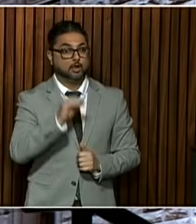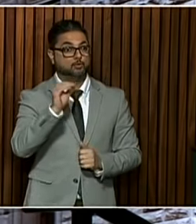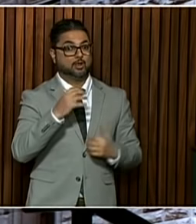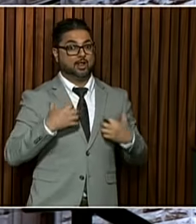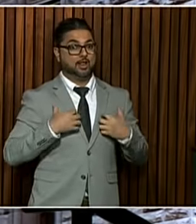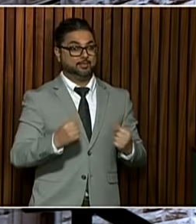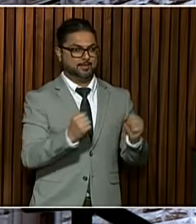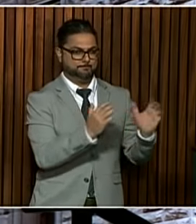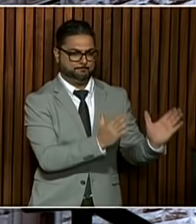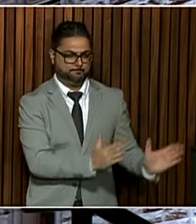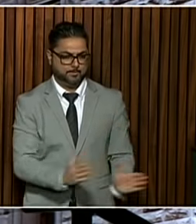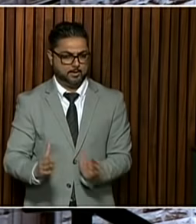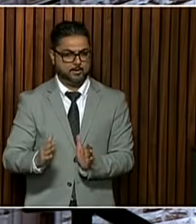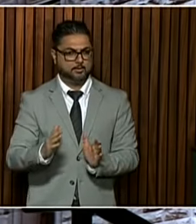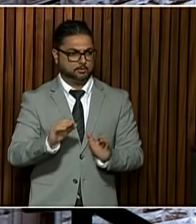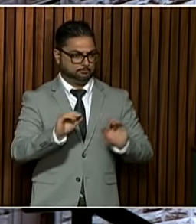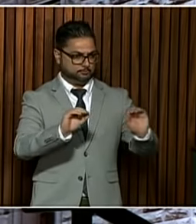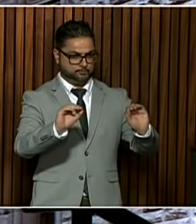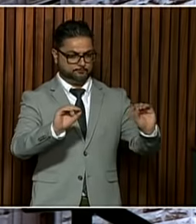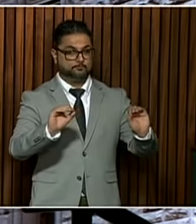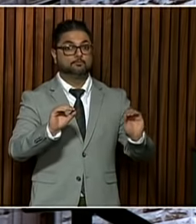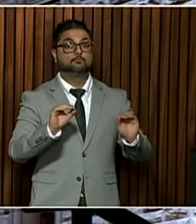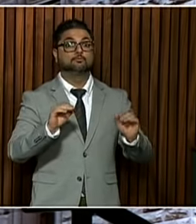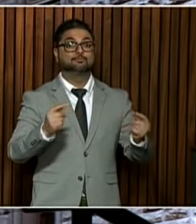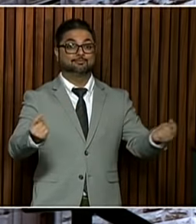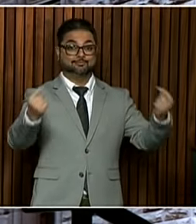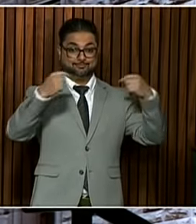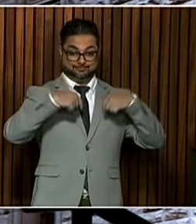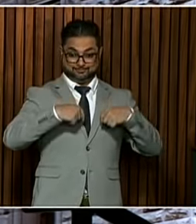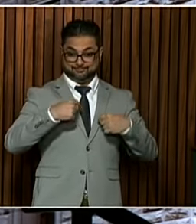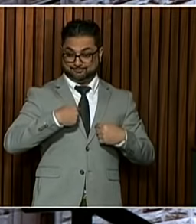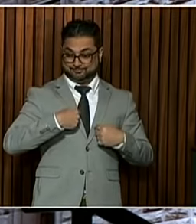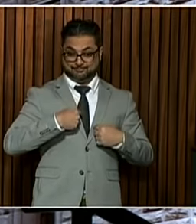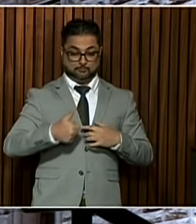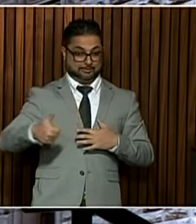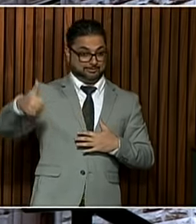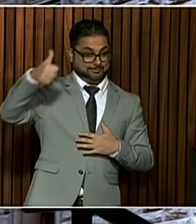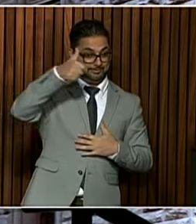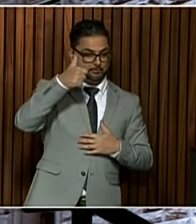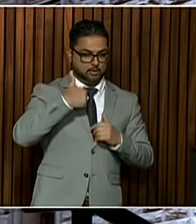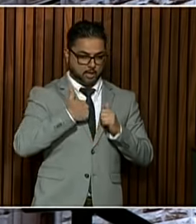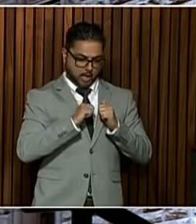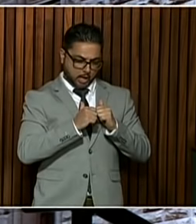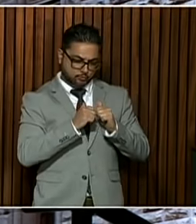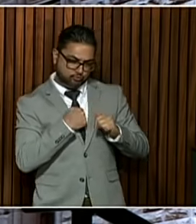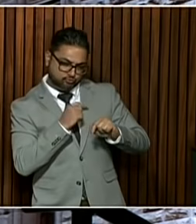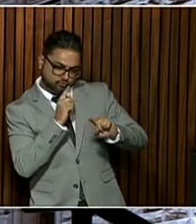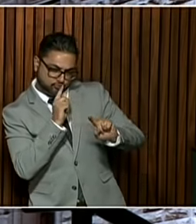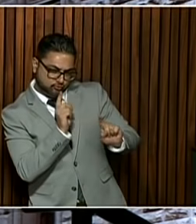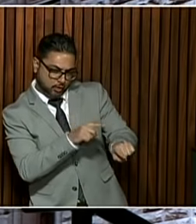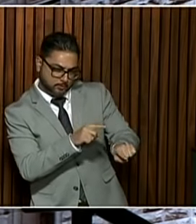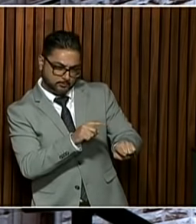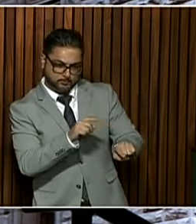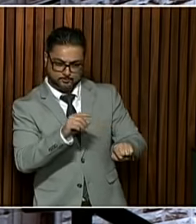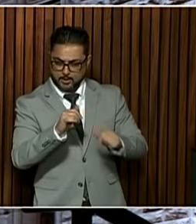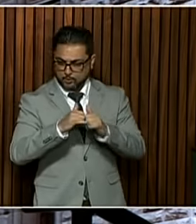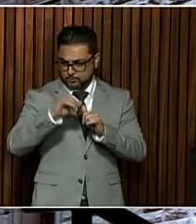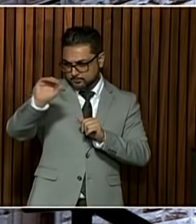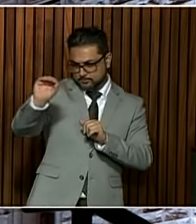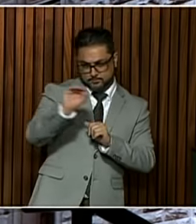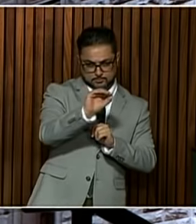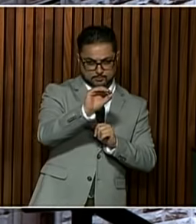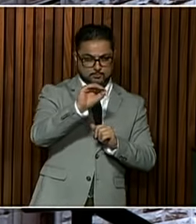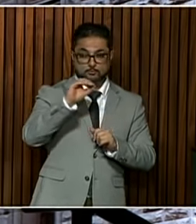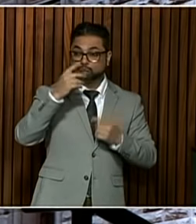about moving on a larger basis and how we might be reassigning when they're being transferred by, say, paramedics to a different